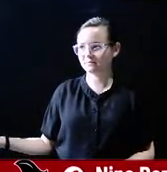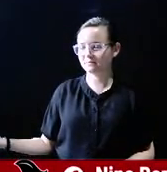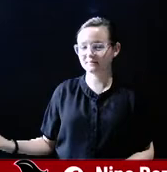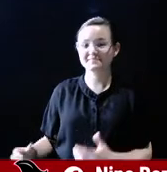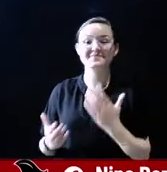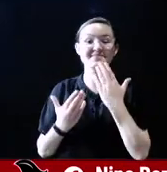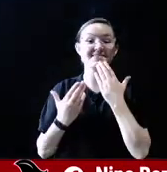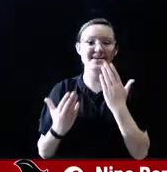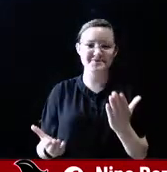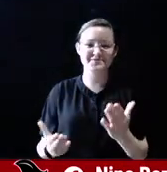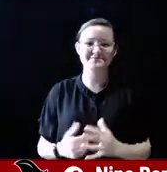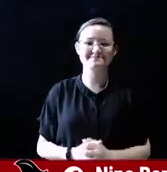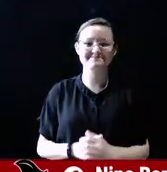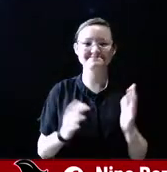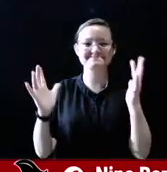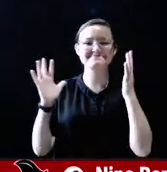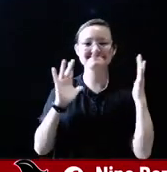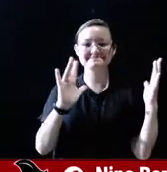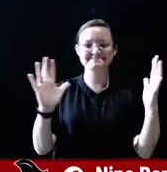Thank you.